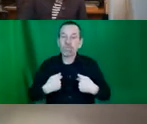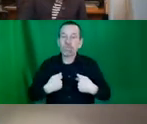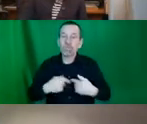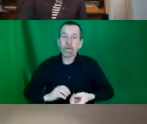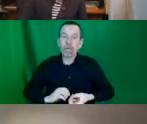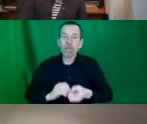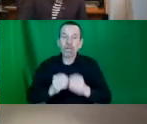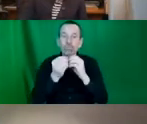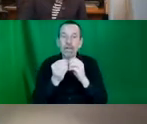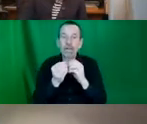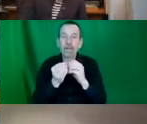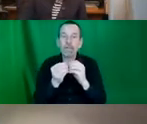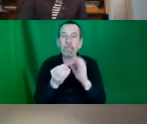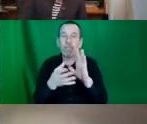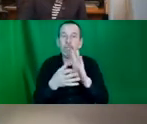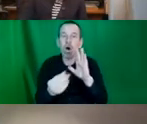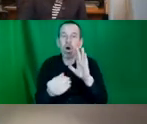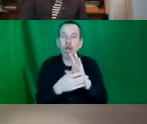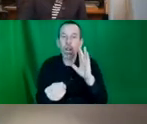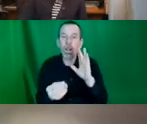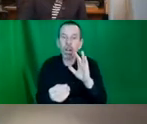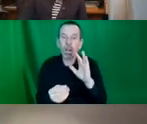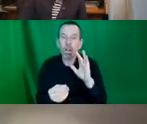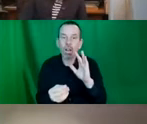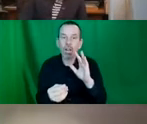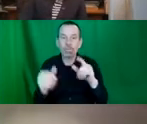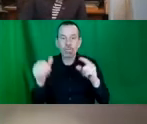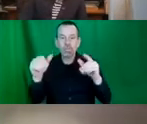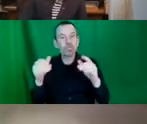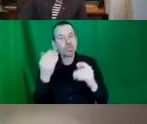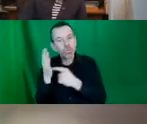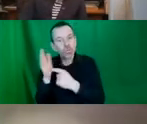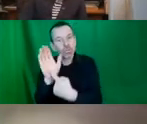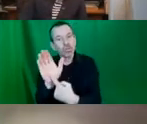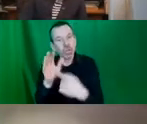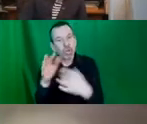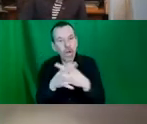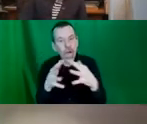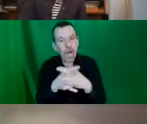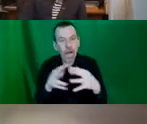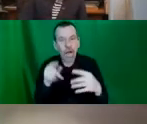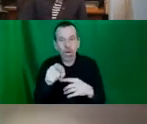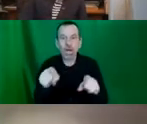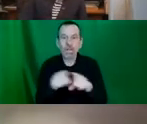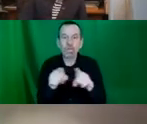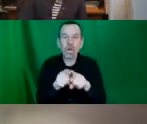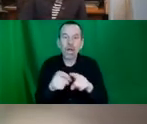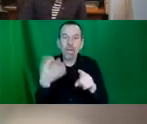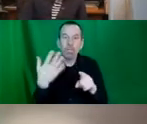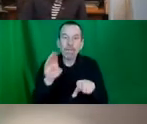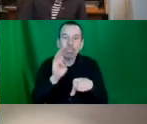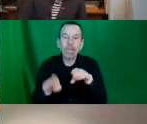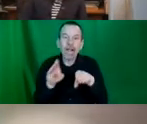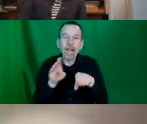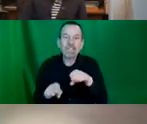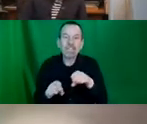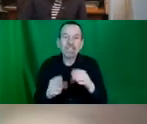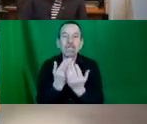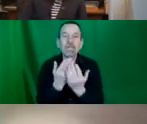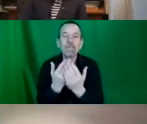slide, to fully understand the mechanics of this binding. I also practiced Islamic end bands at home during lockdown to keep my hands